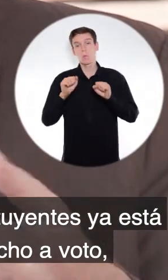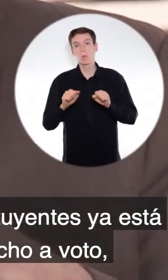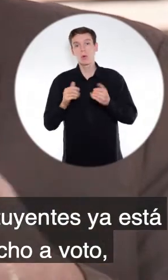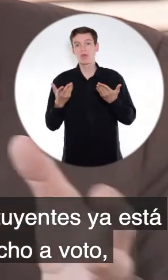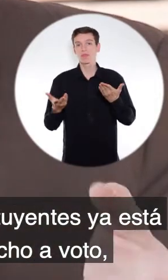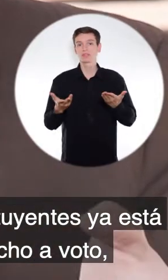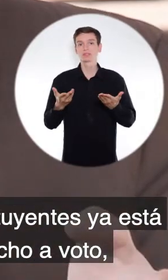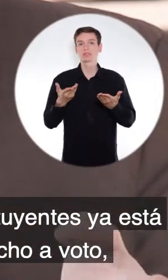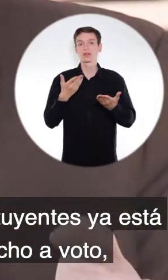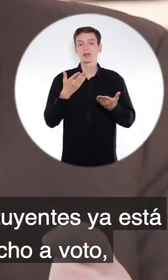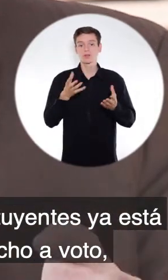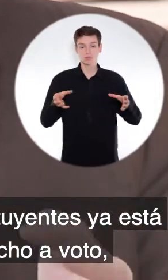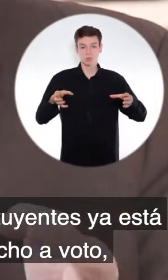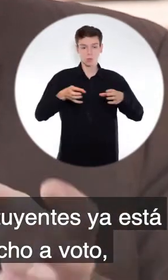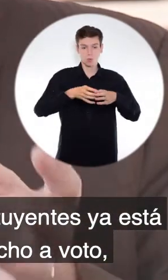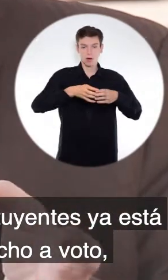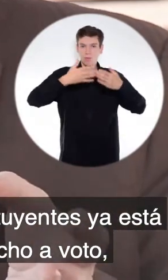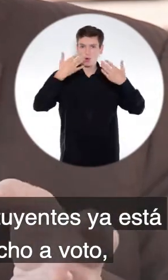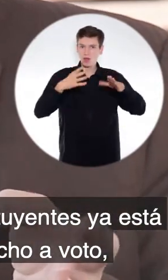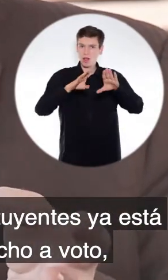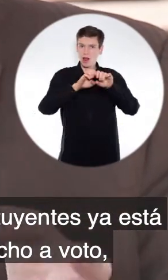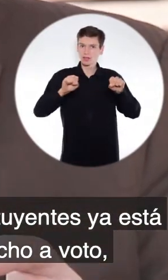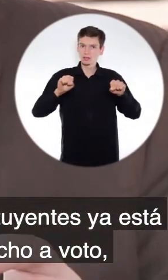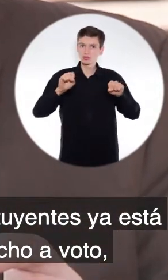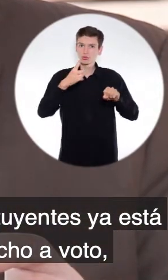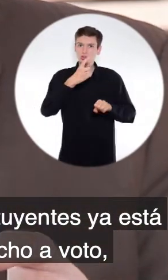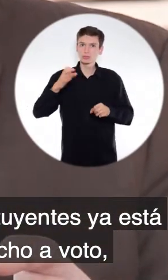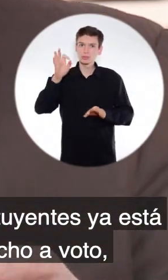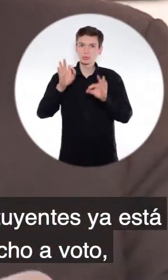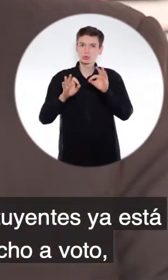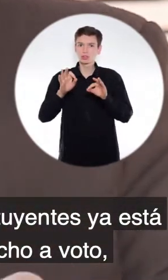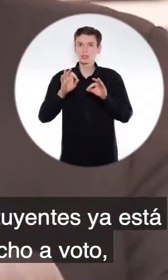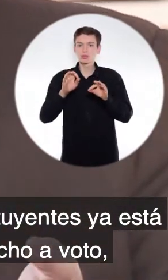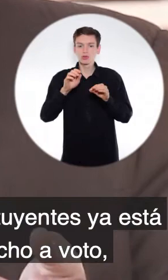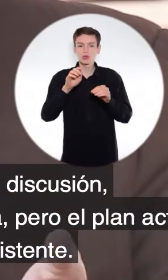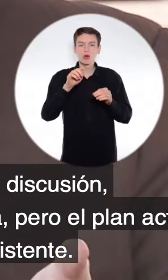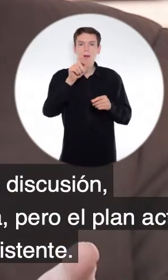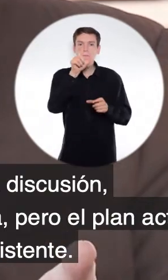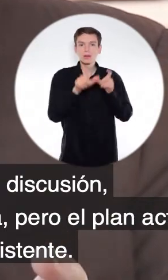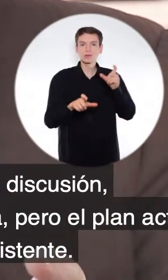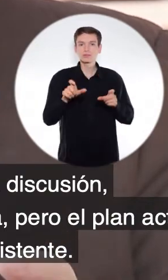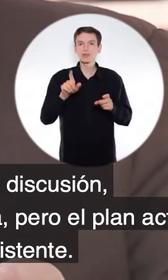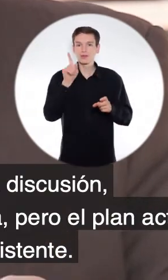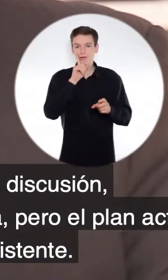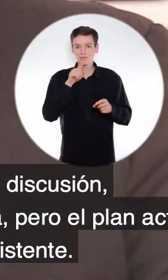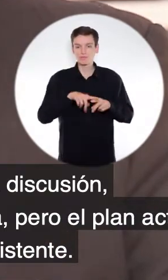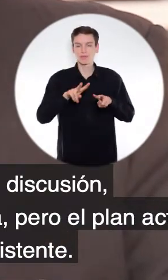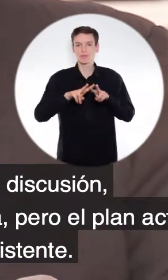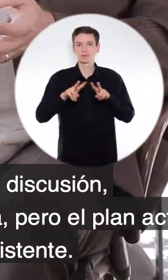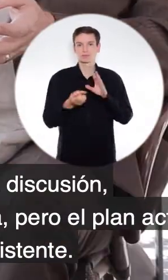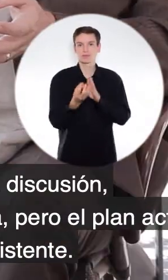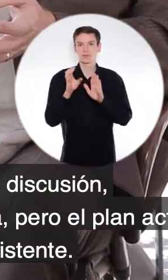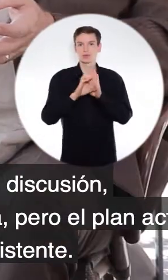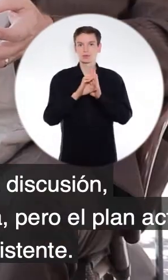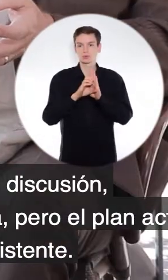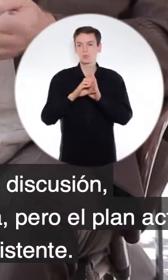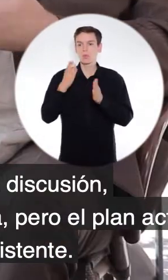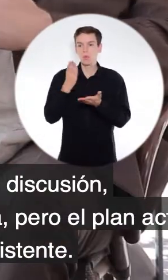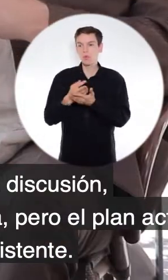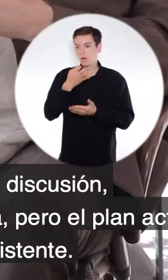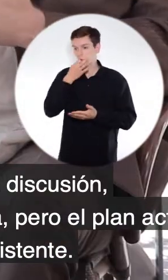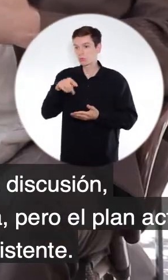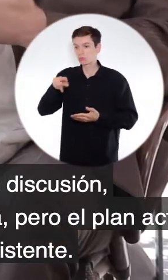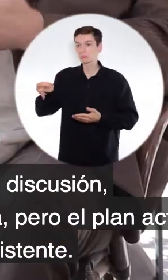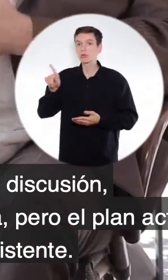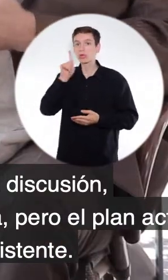structure is already set, you could allow at least some supplemental non-voting you know, observers, observer